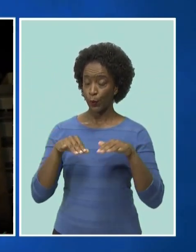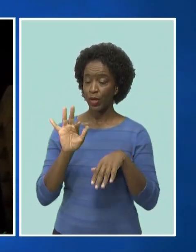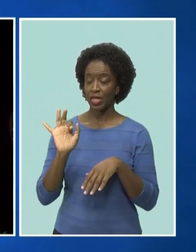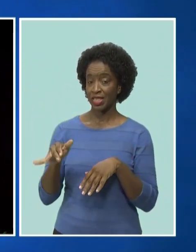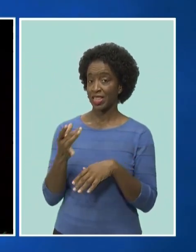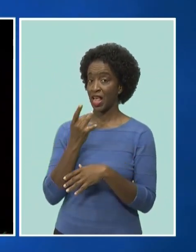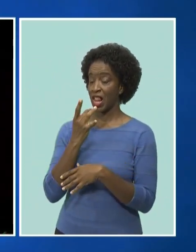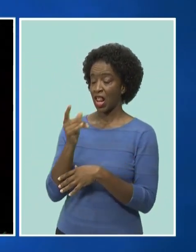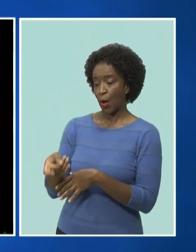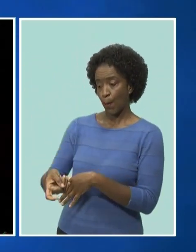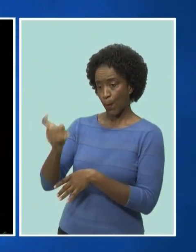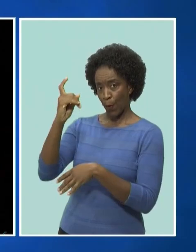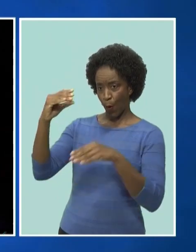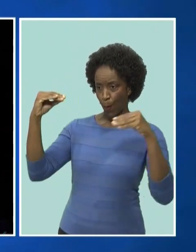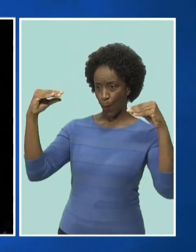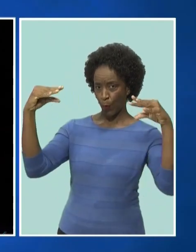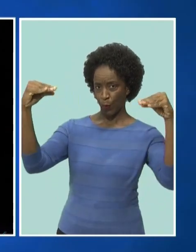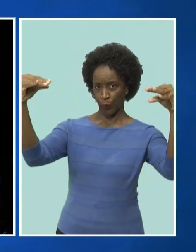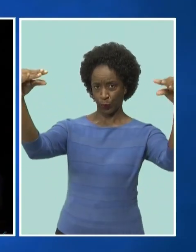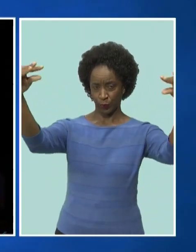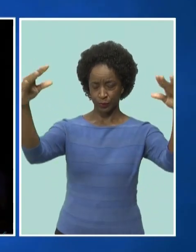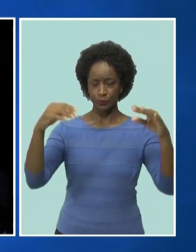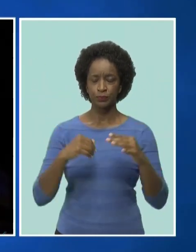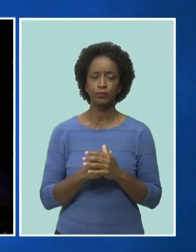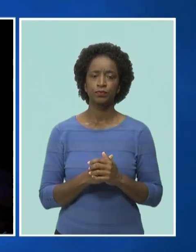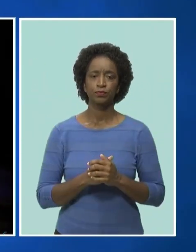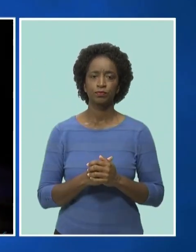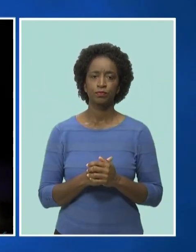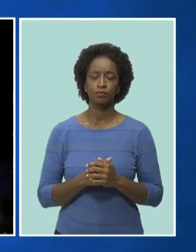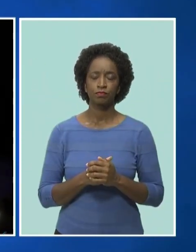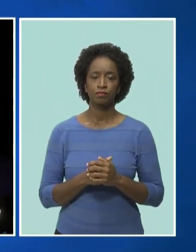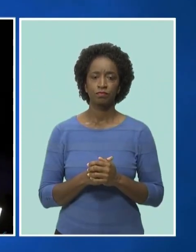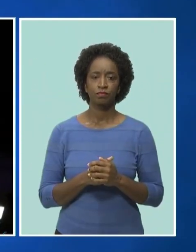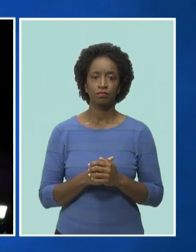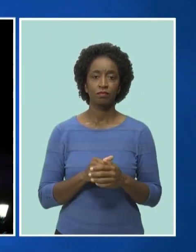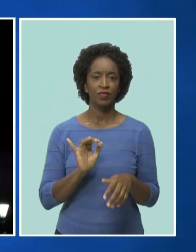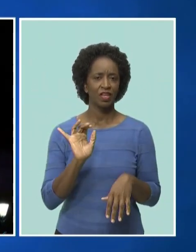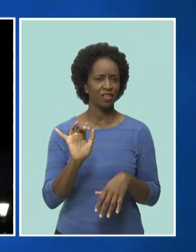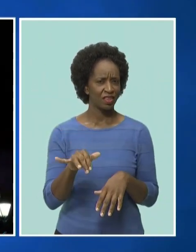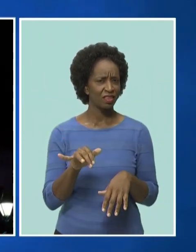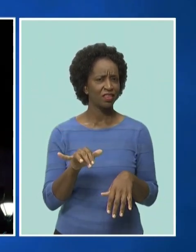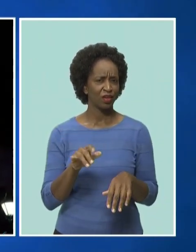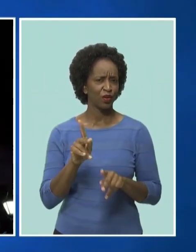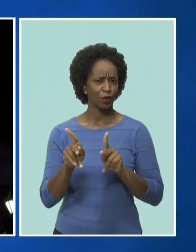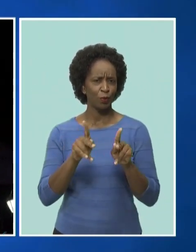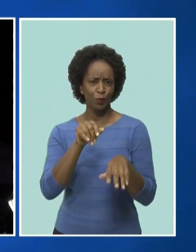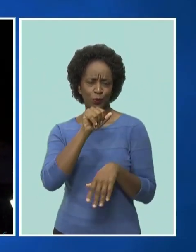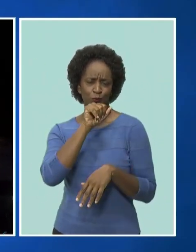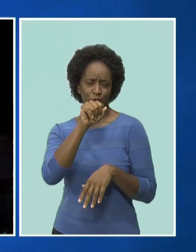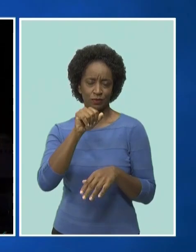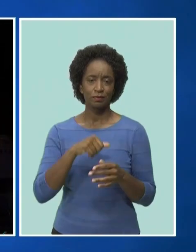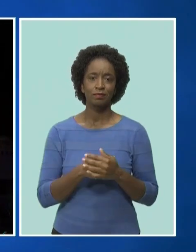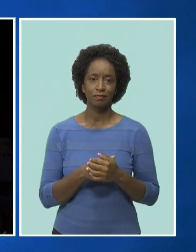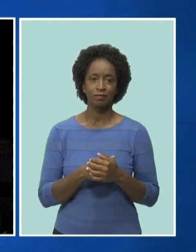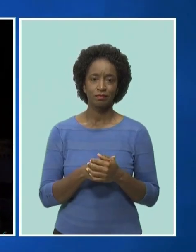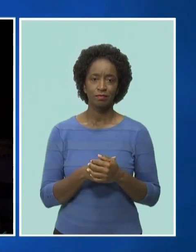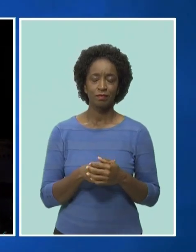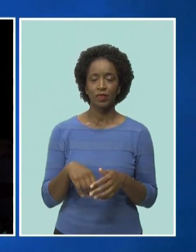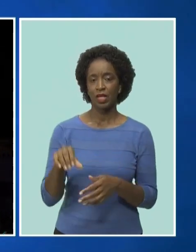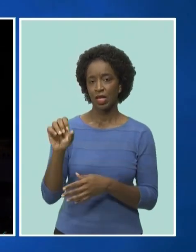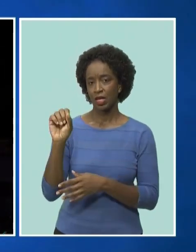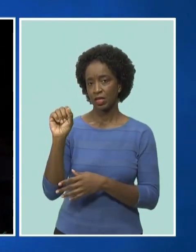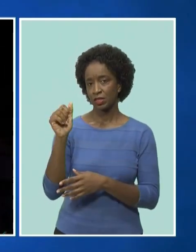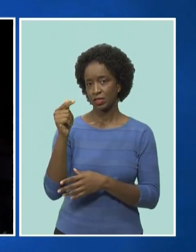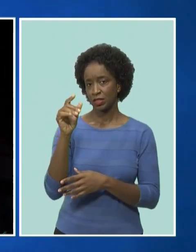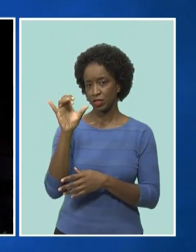around 6:10 this evening. One of Barbados' favorite national traditions returned this year with the Sagicor Life Incorporated